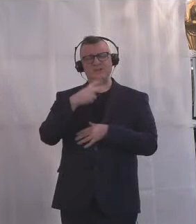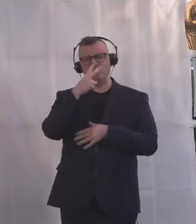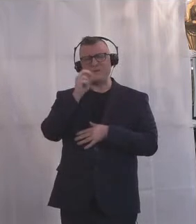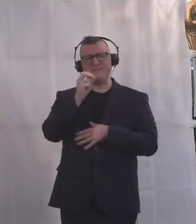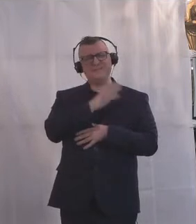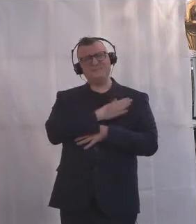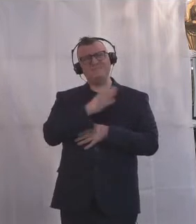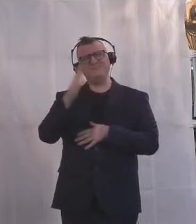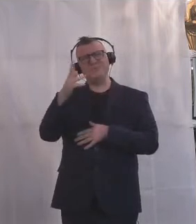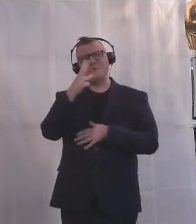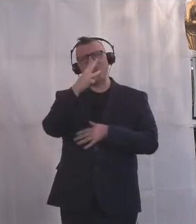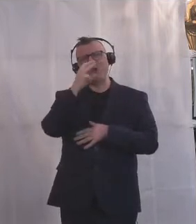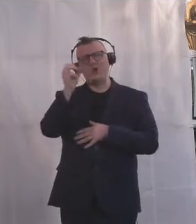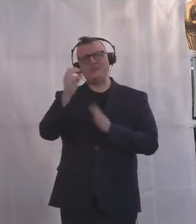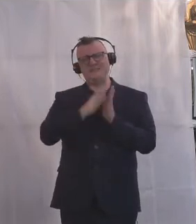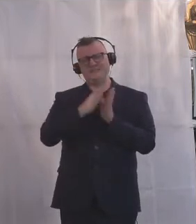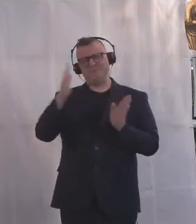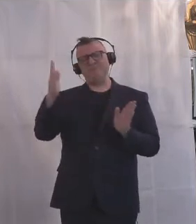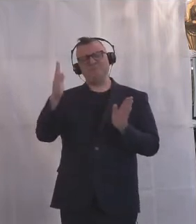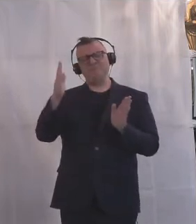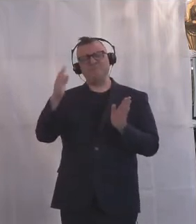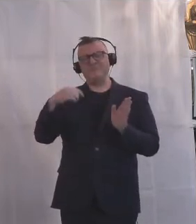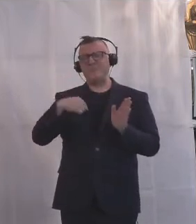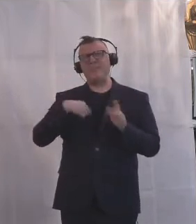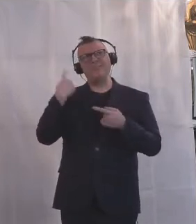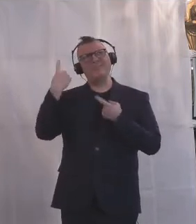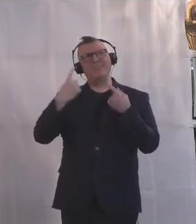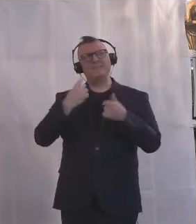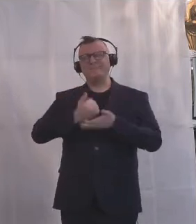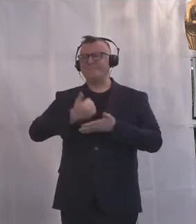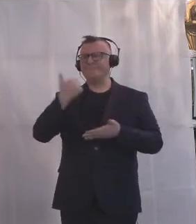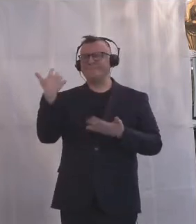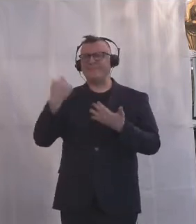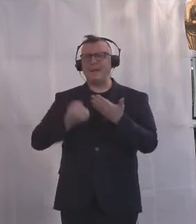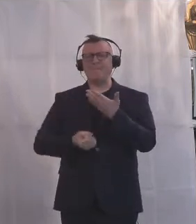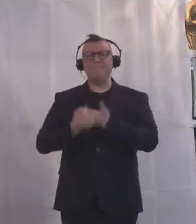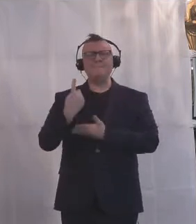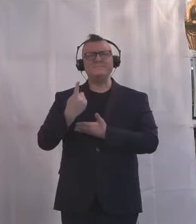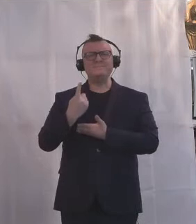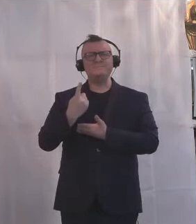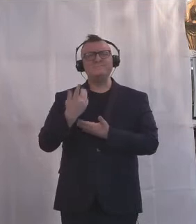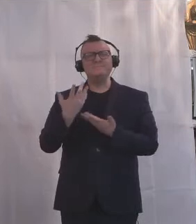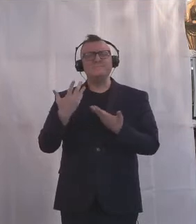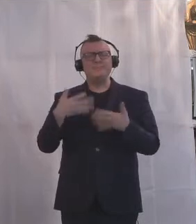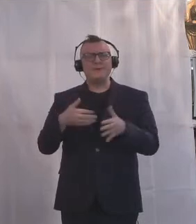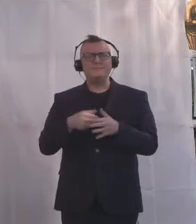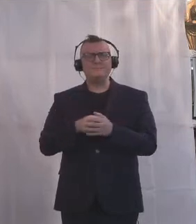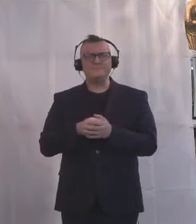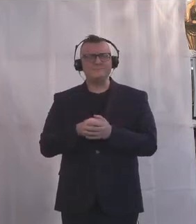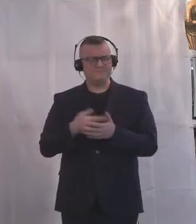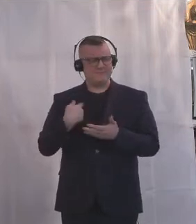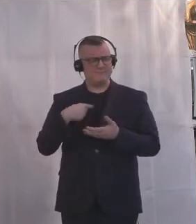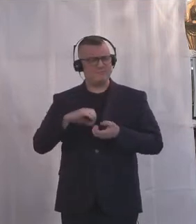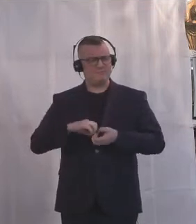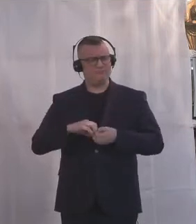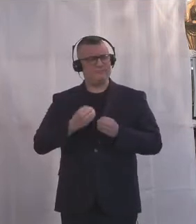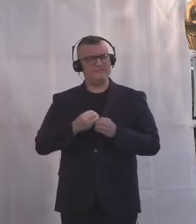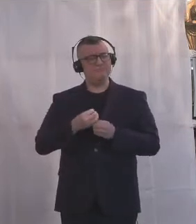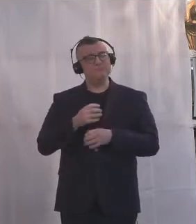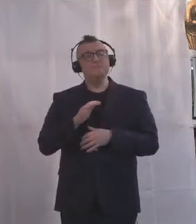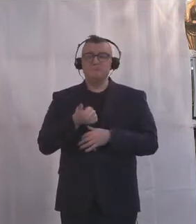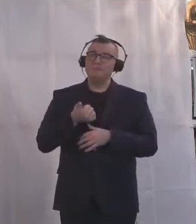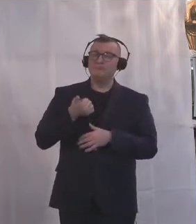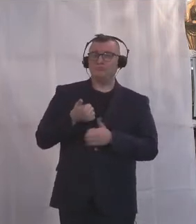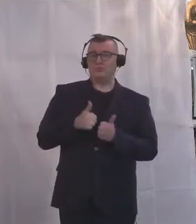of brilliant things happen in life. The opportunity to build a relatively successful company